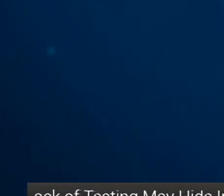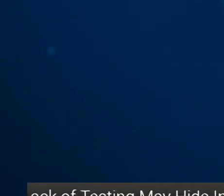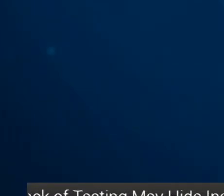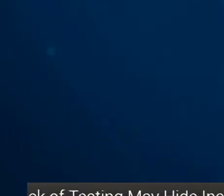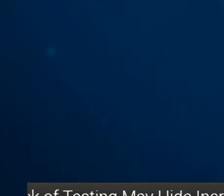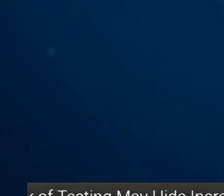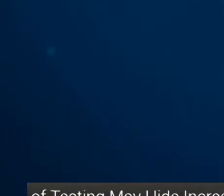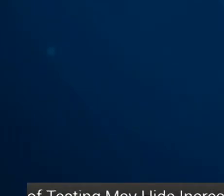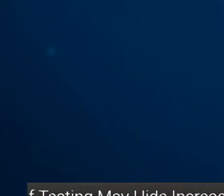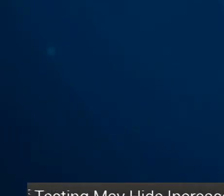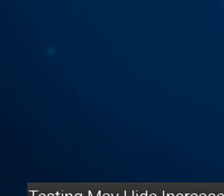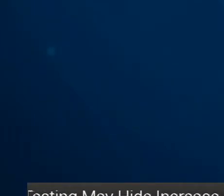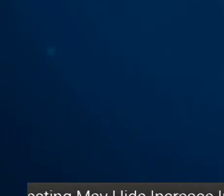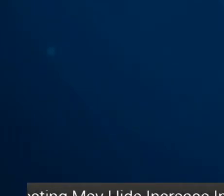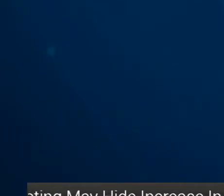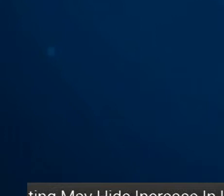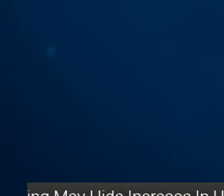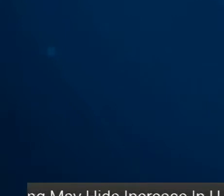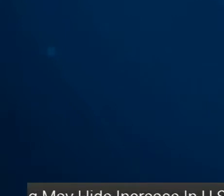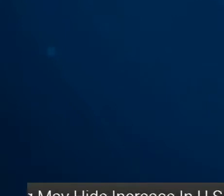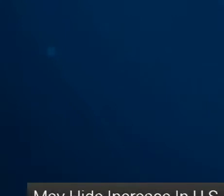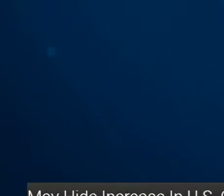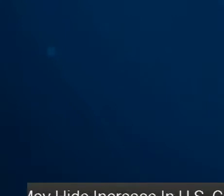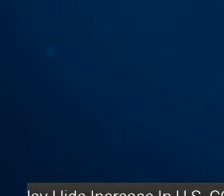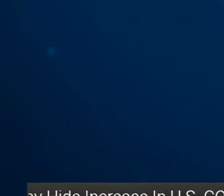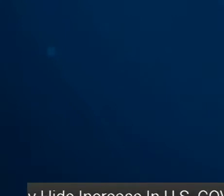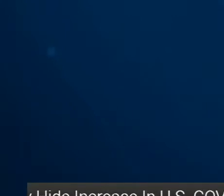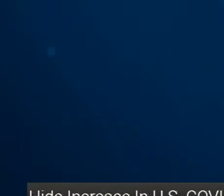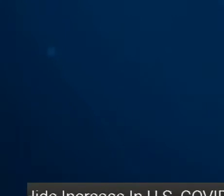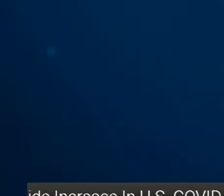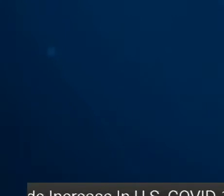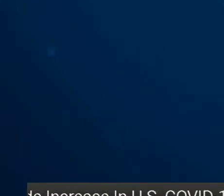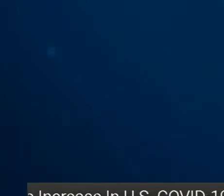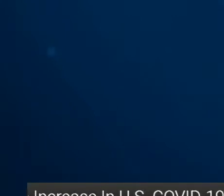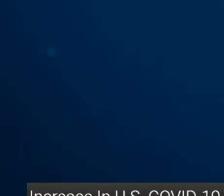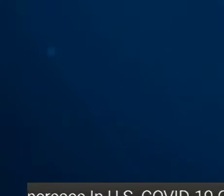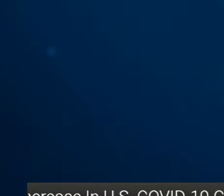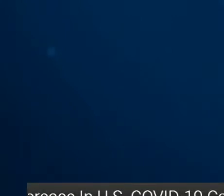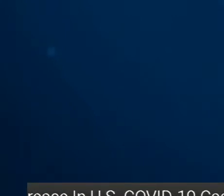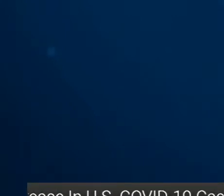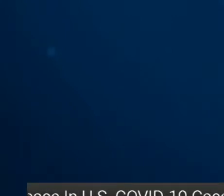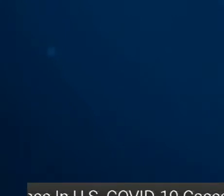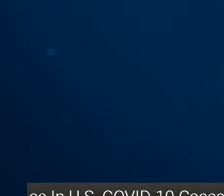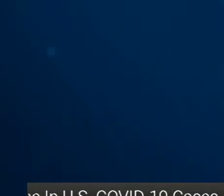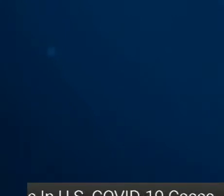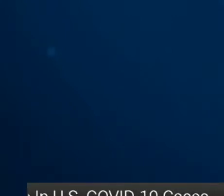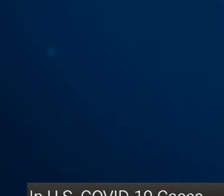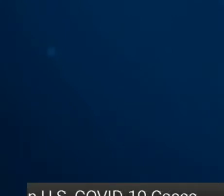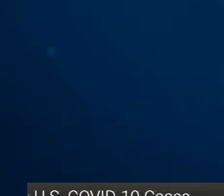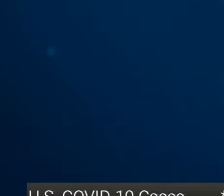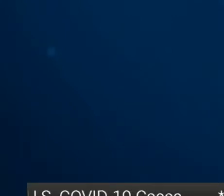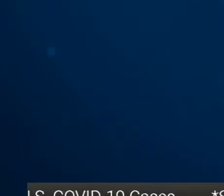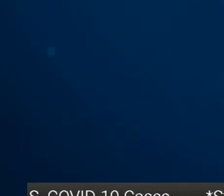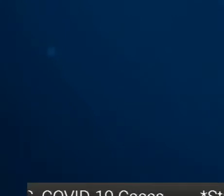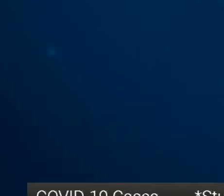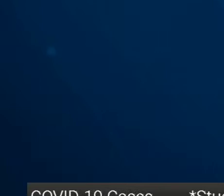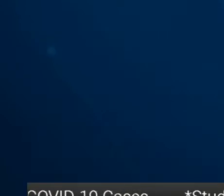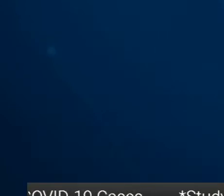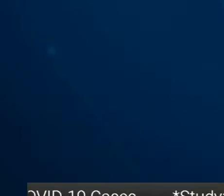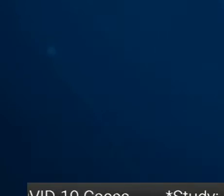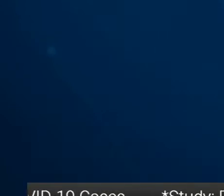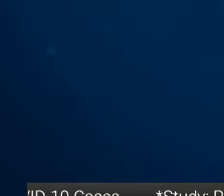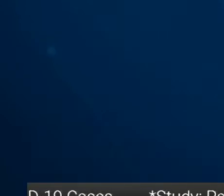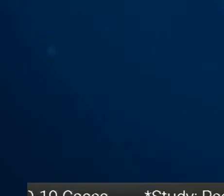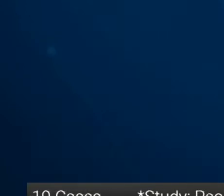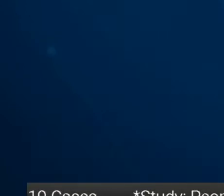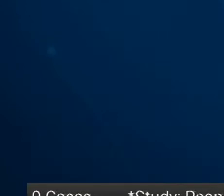at that second graph on the bottom there. First of all, you're 3 times more likely to spread or to get COVID if you haven't been